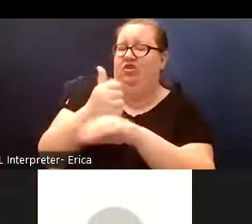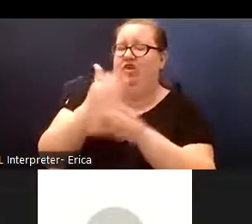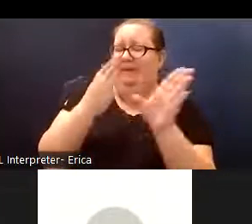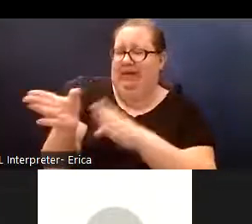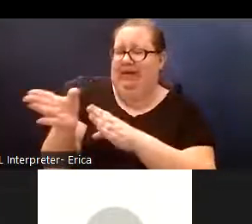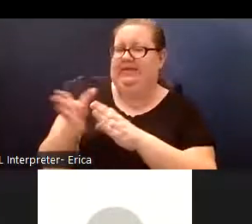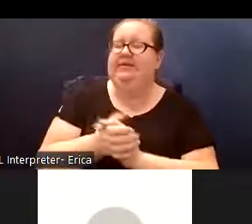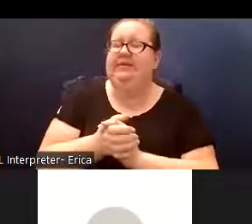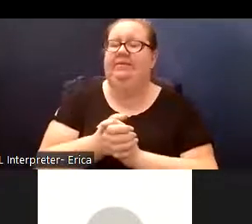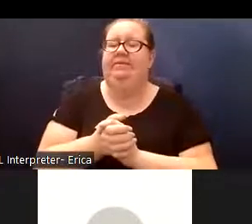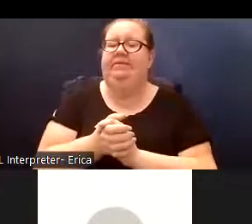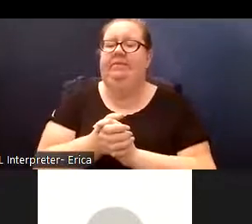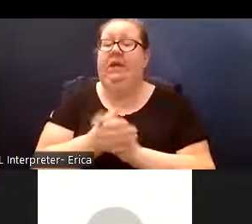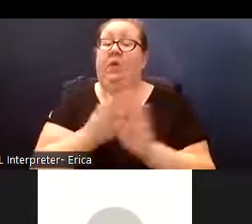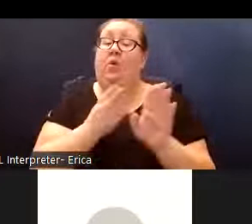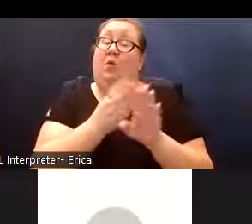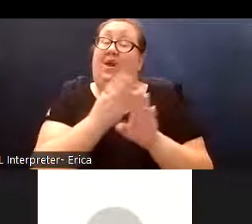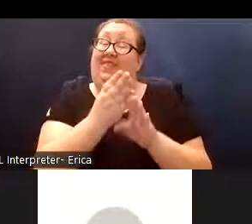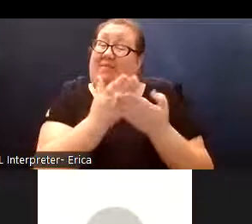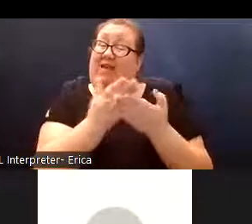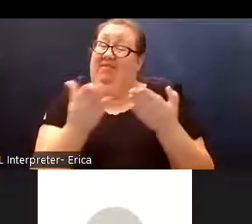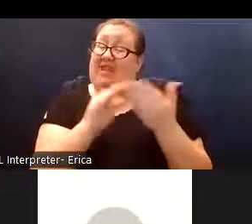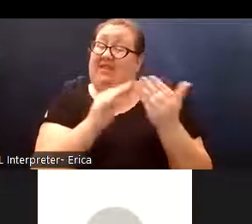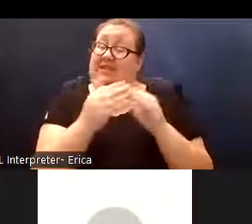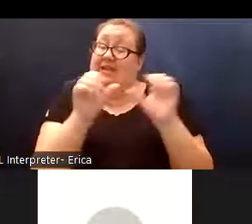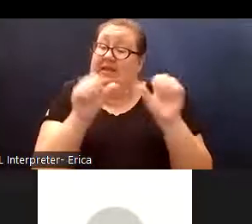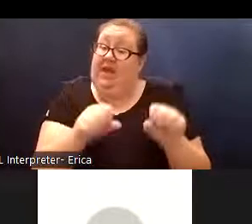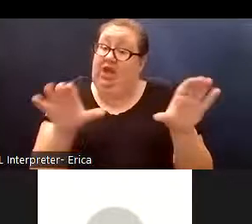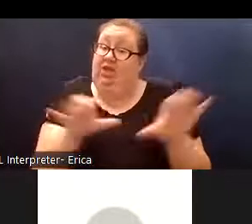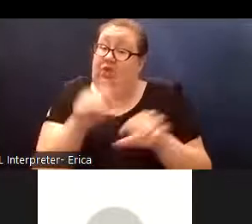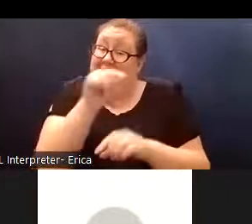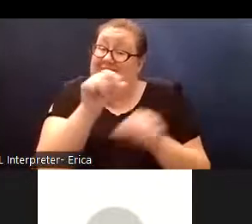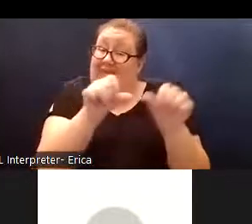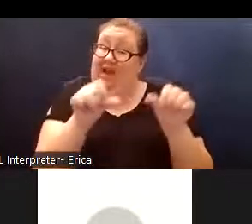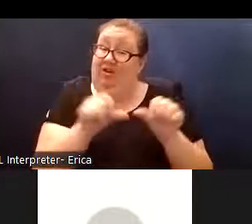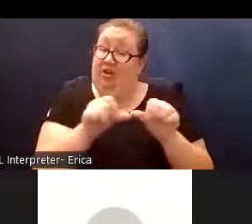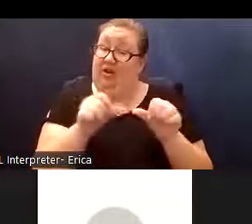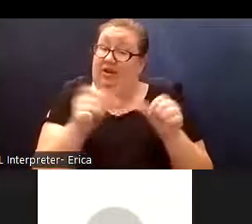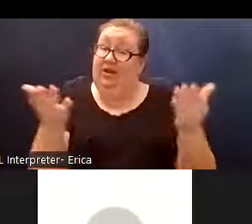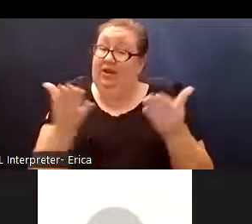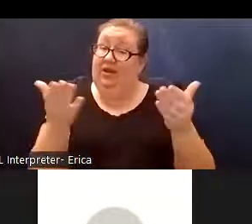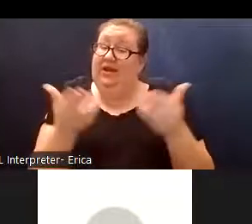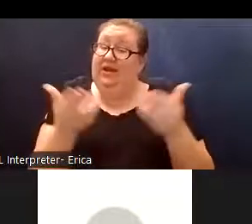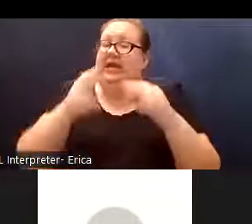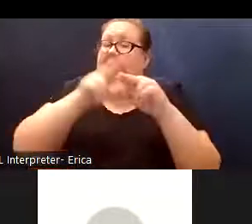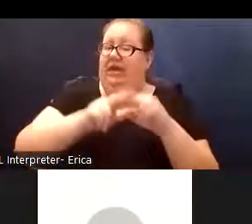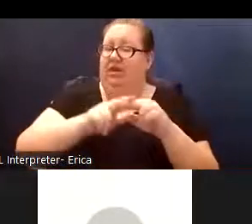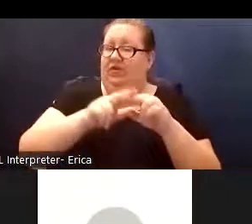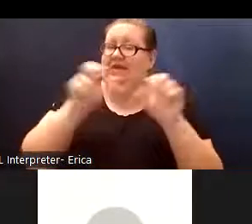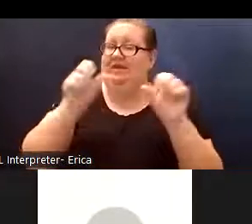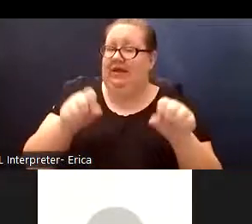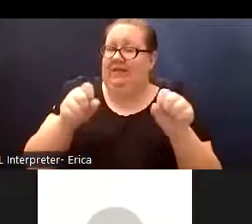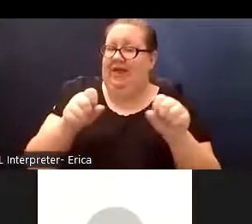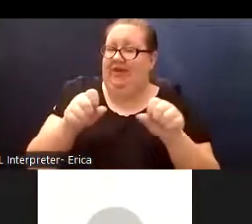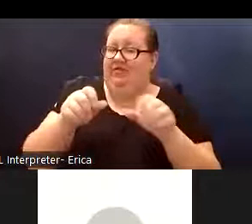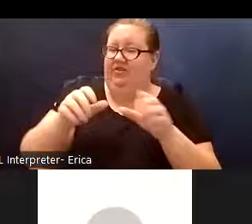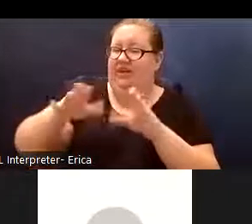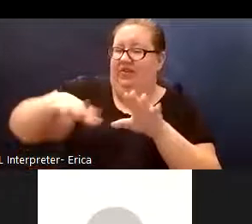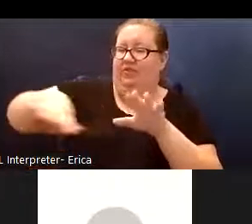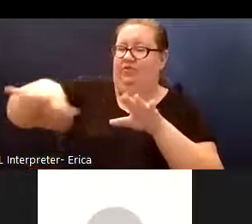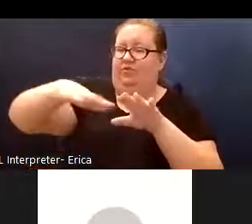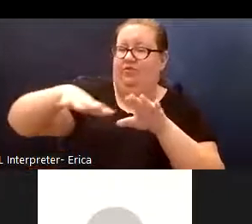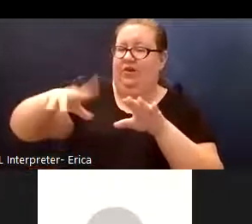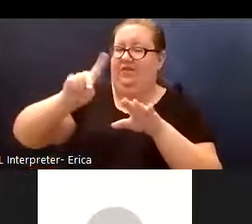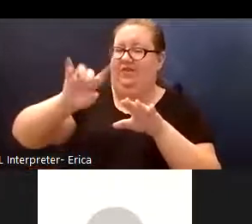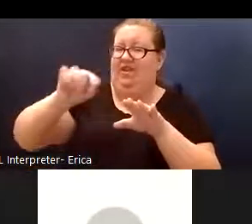things that the city can do in this area is to increase the capacity of the peripheral ditch, which is this dotted